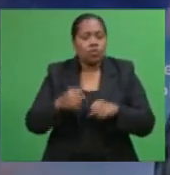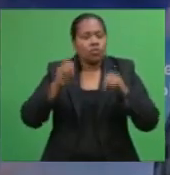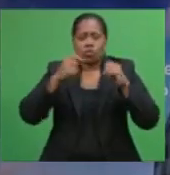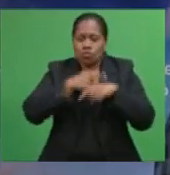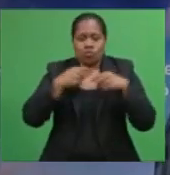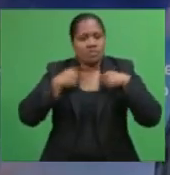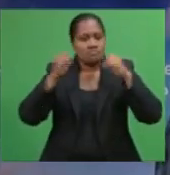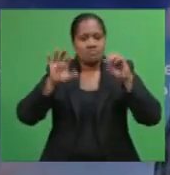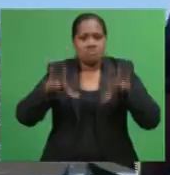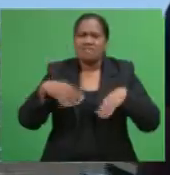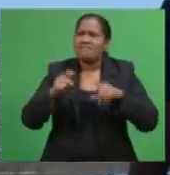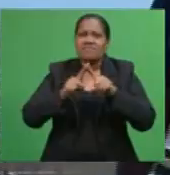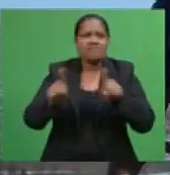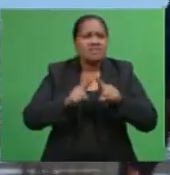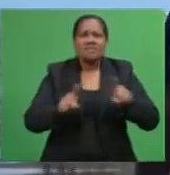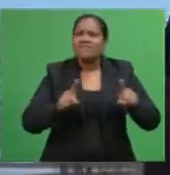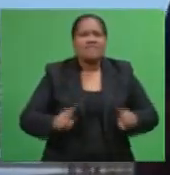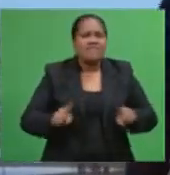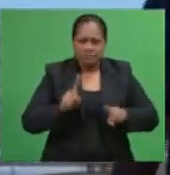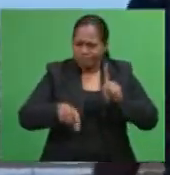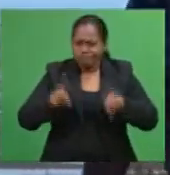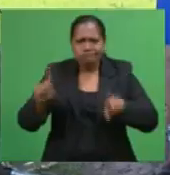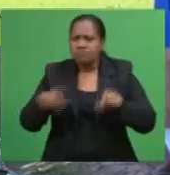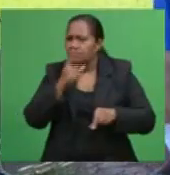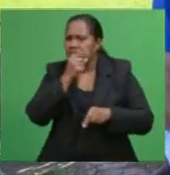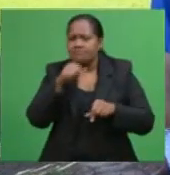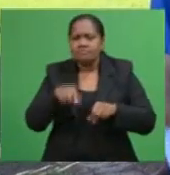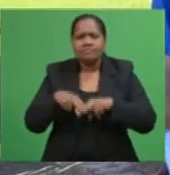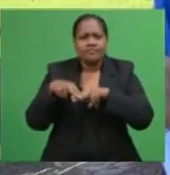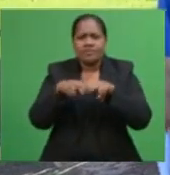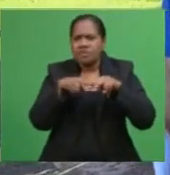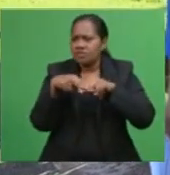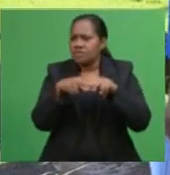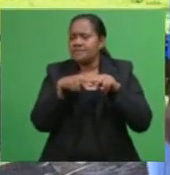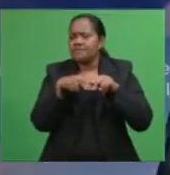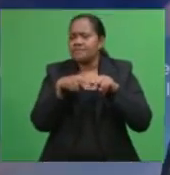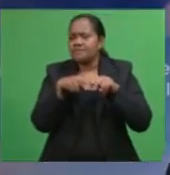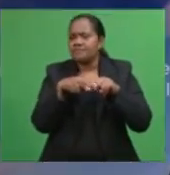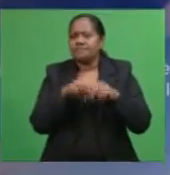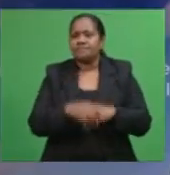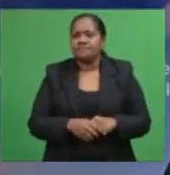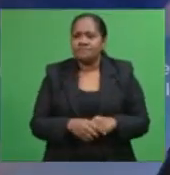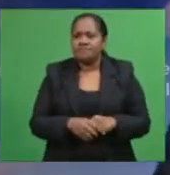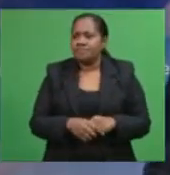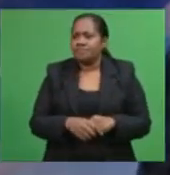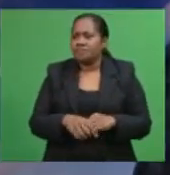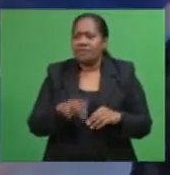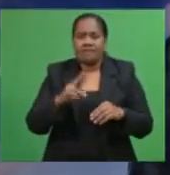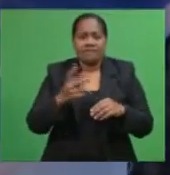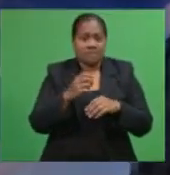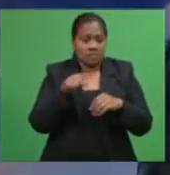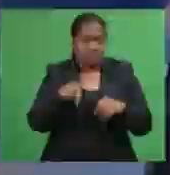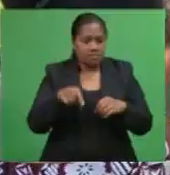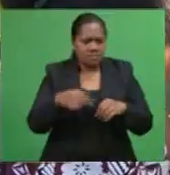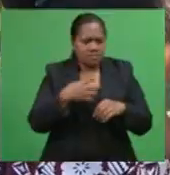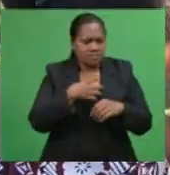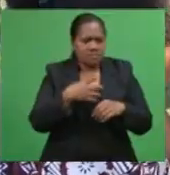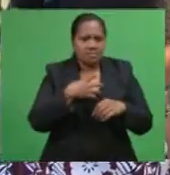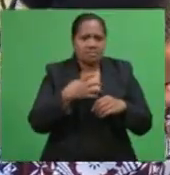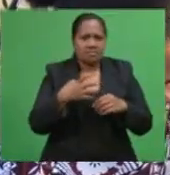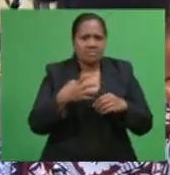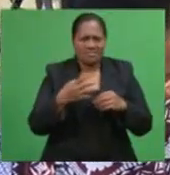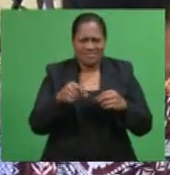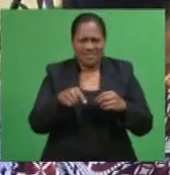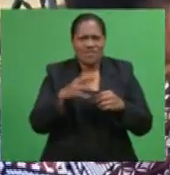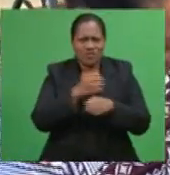Fiji, and they have an important place in our overall environment and contribute to the enhancement of our livelihood in a number of ways. Minister